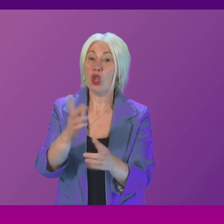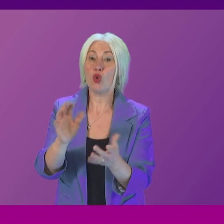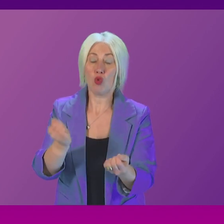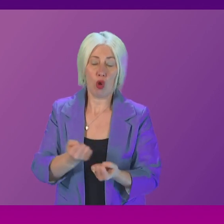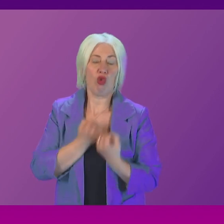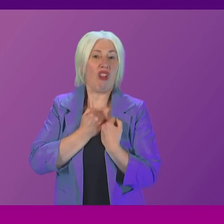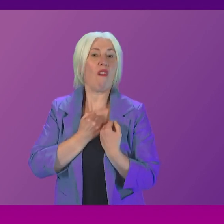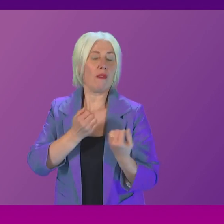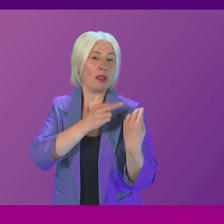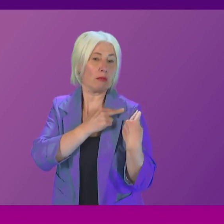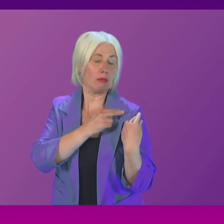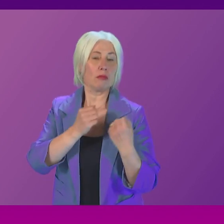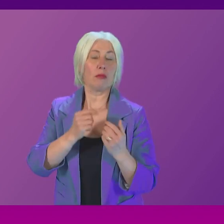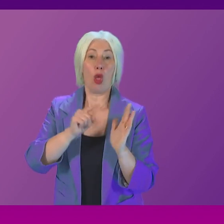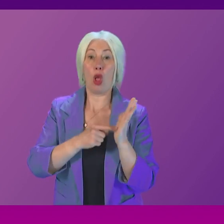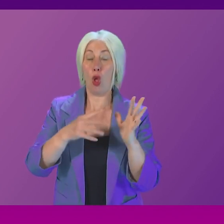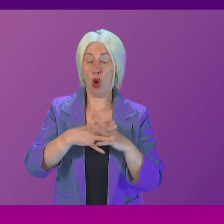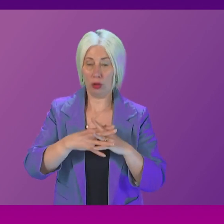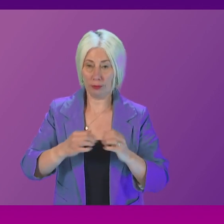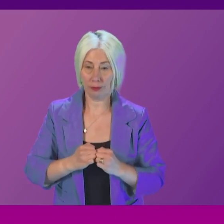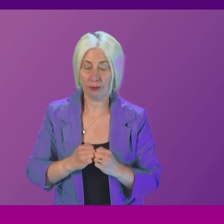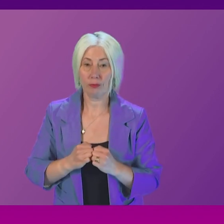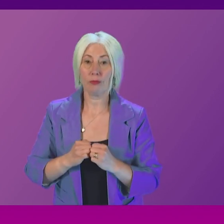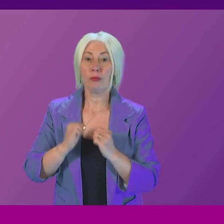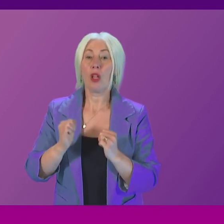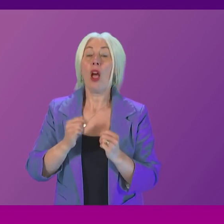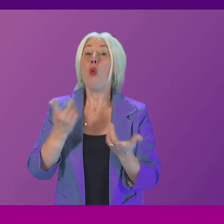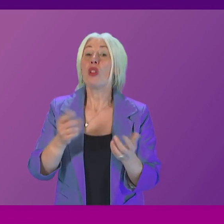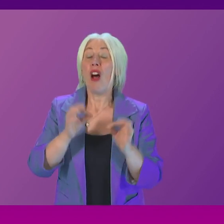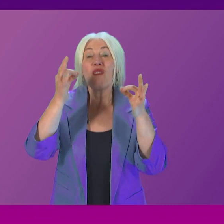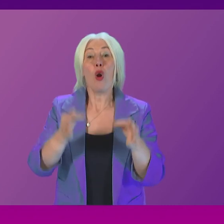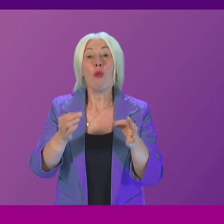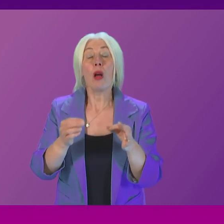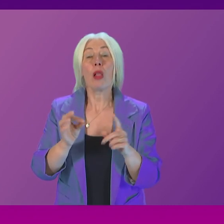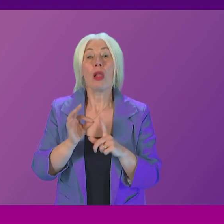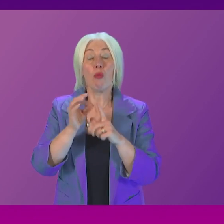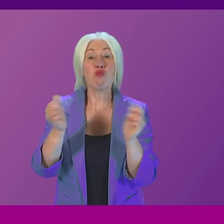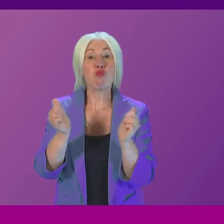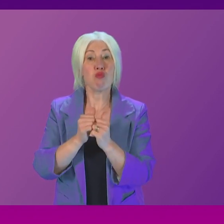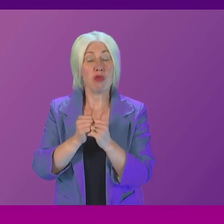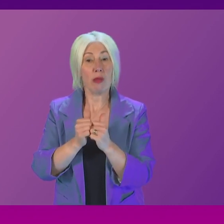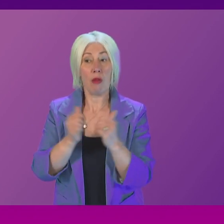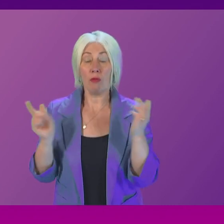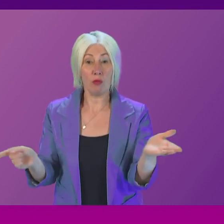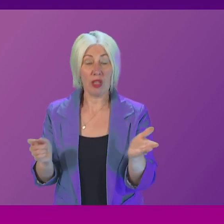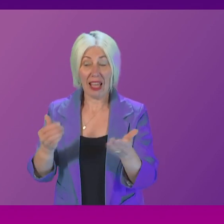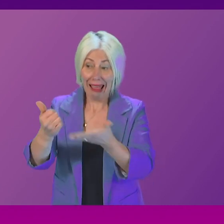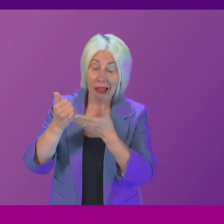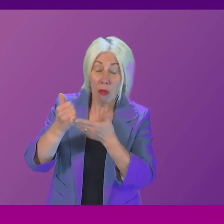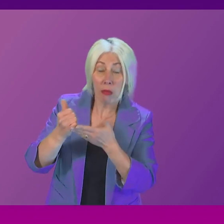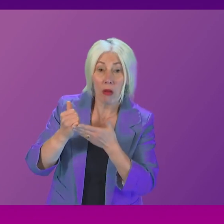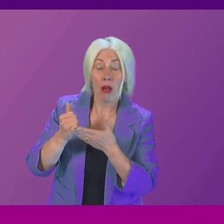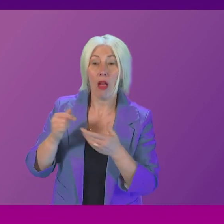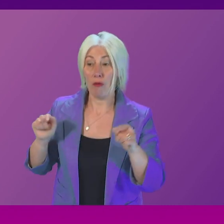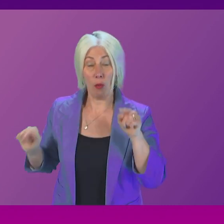law. Now, would a formal protocol between both governments be of assistance and be of help to ensure that there